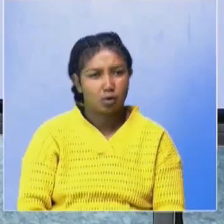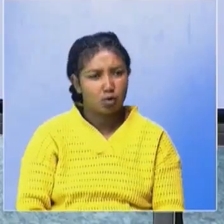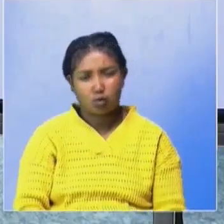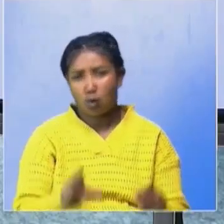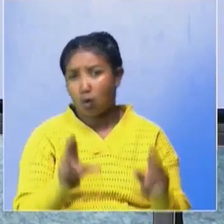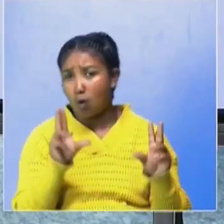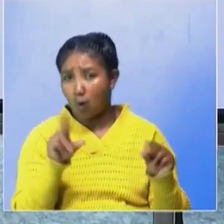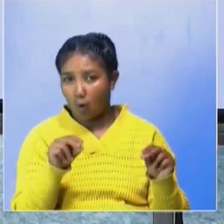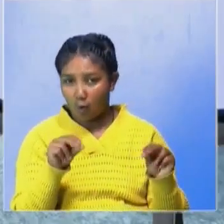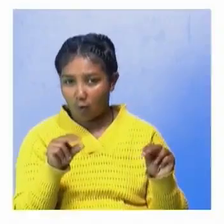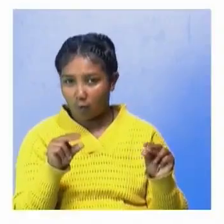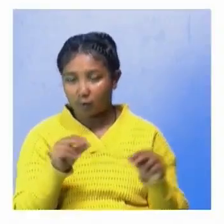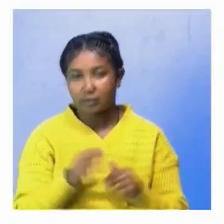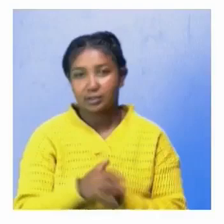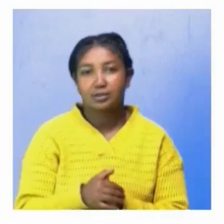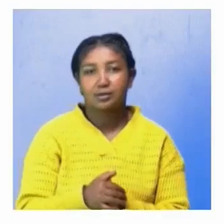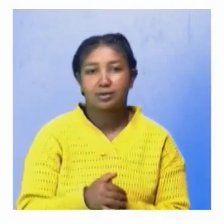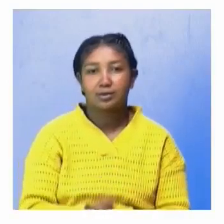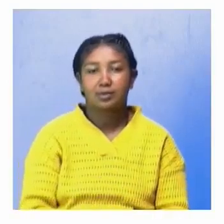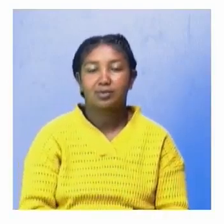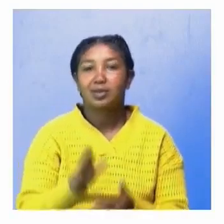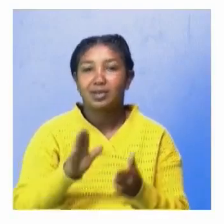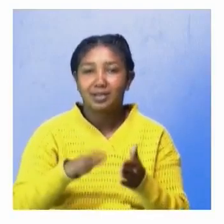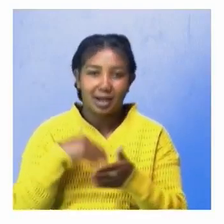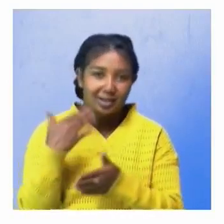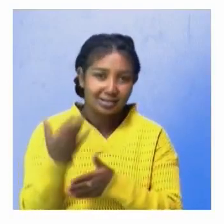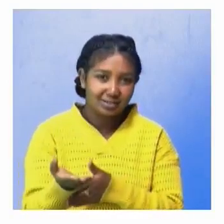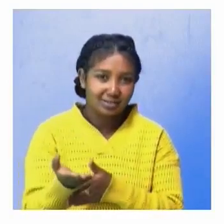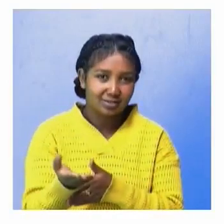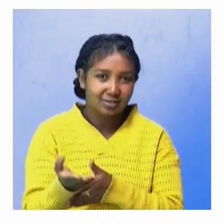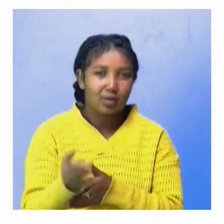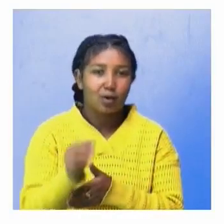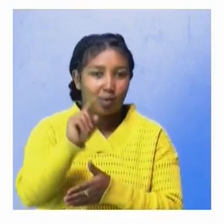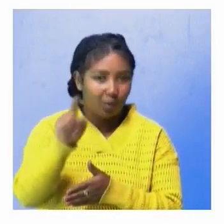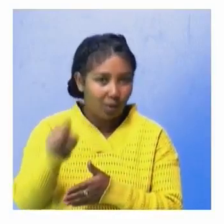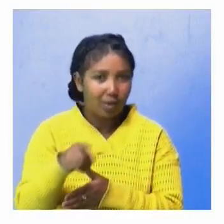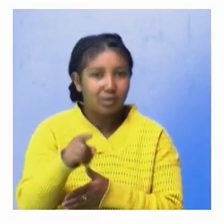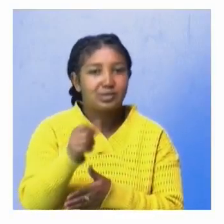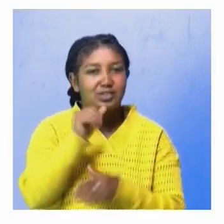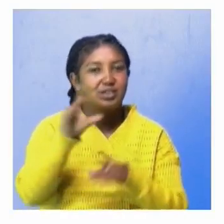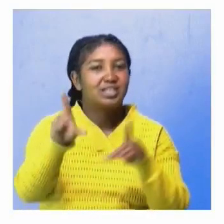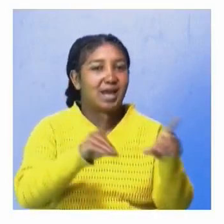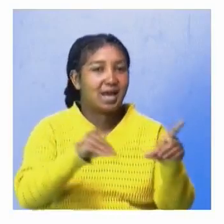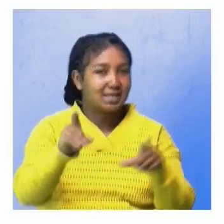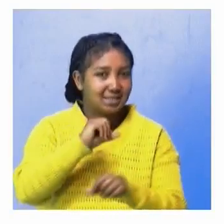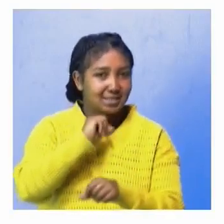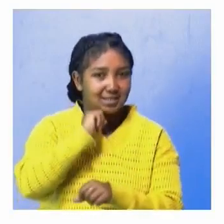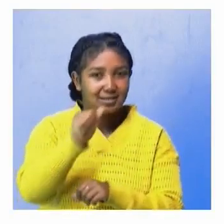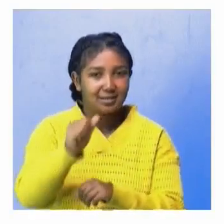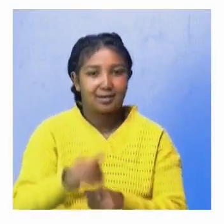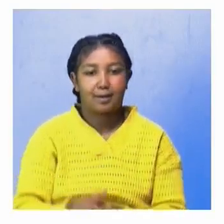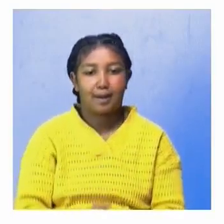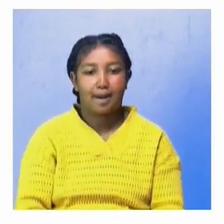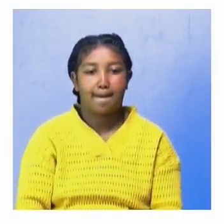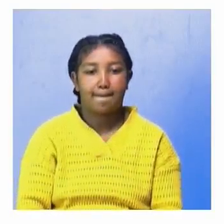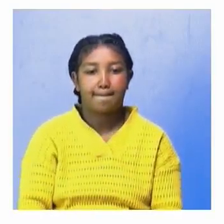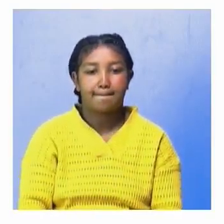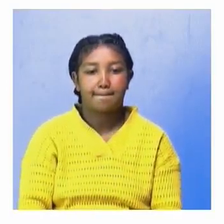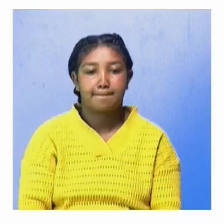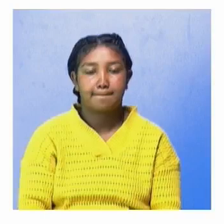No. And next, comma, she doesn't.